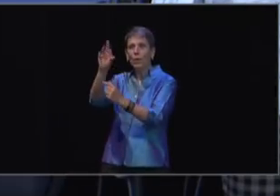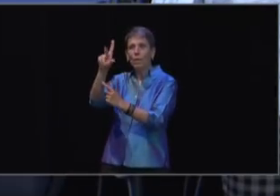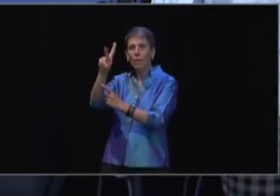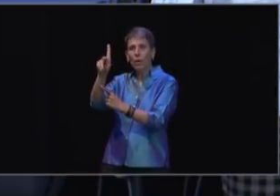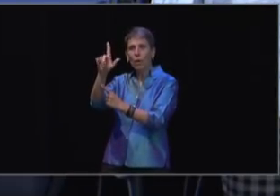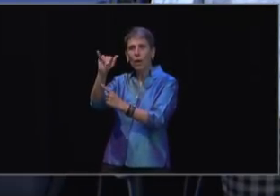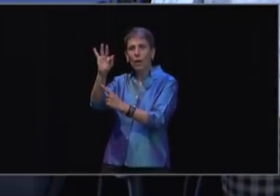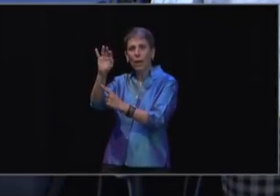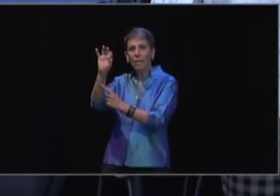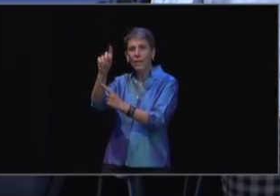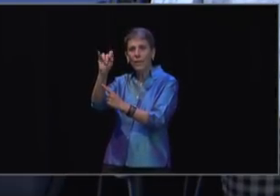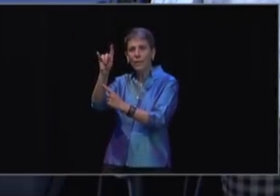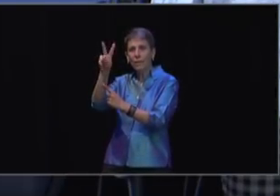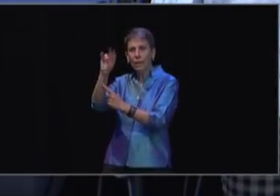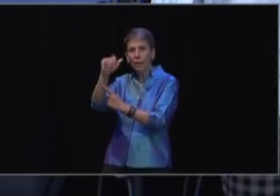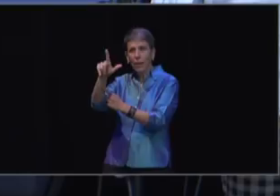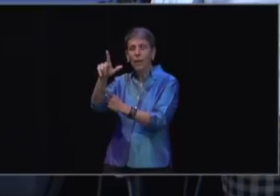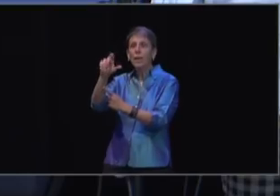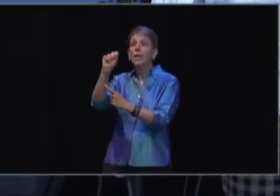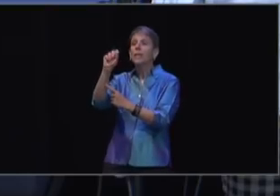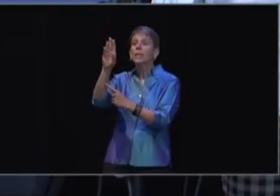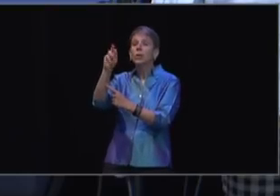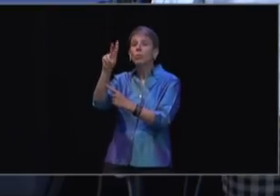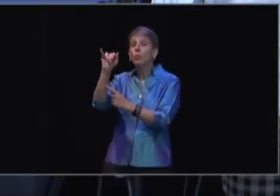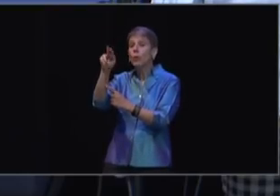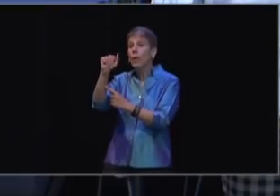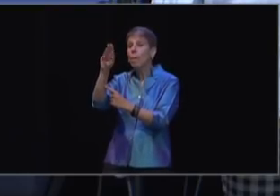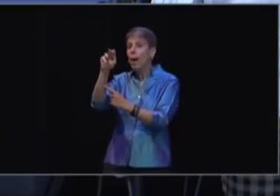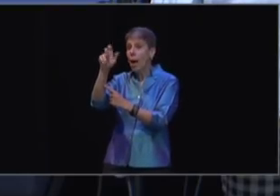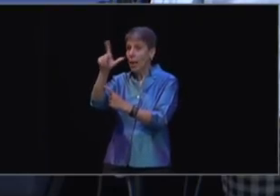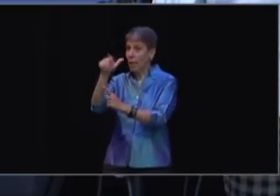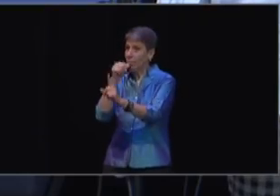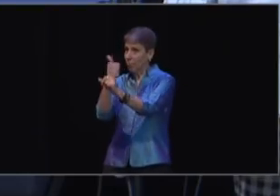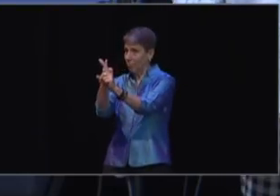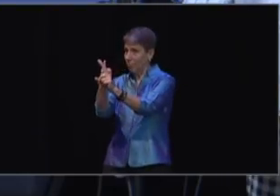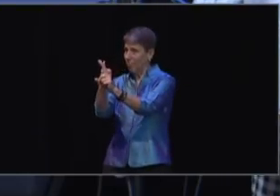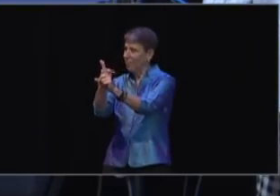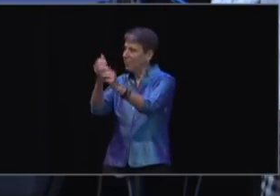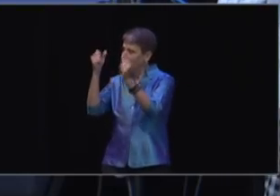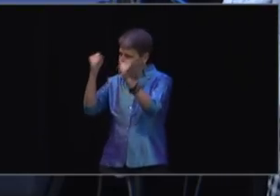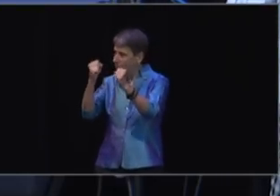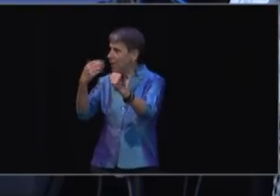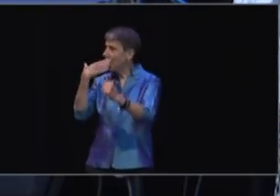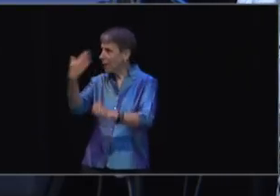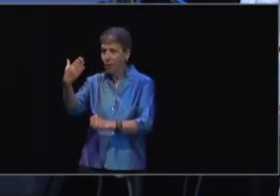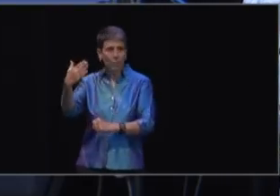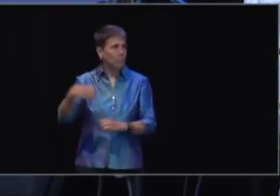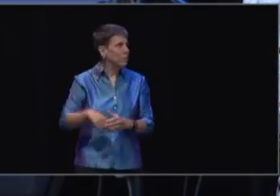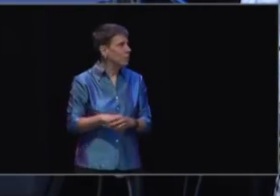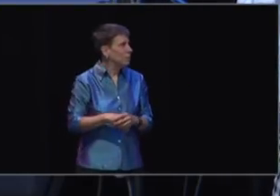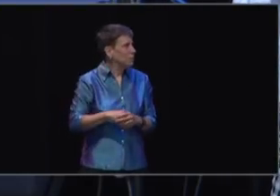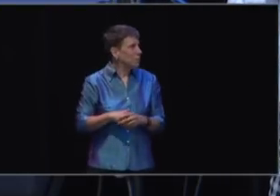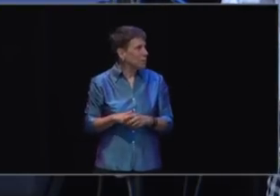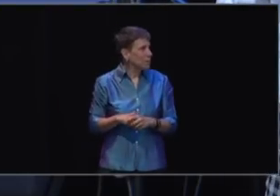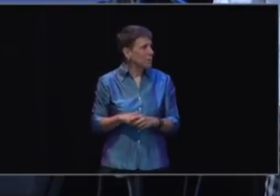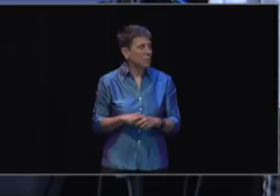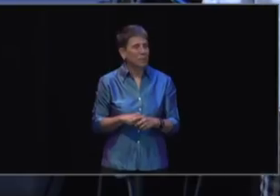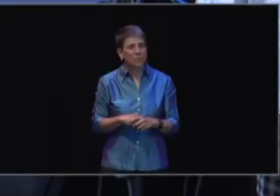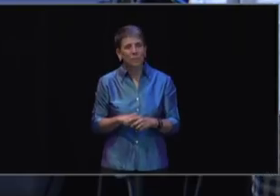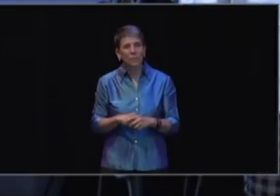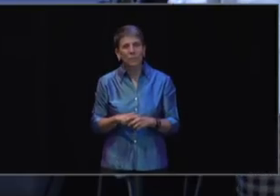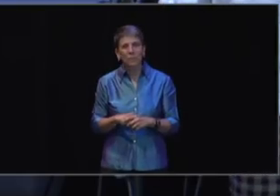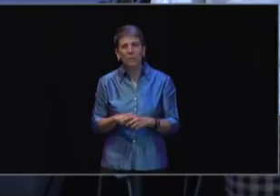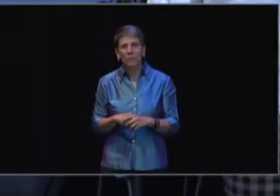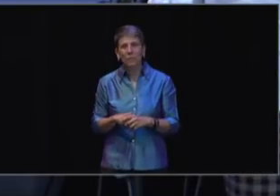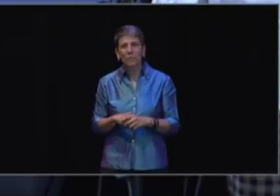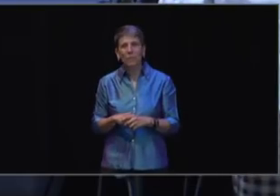And to shout out to Sabrina Motley, who went above and beyond to make this happen. And I'd like